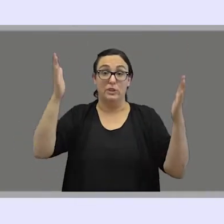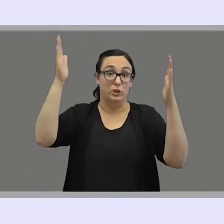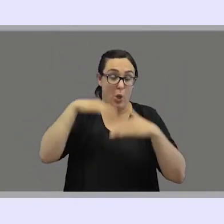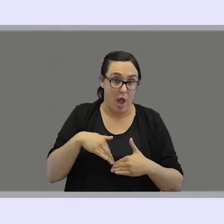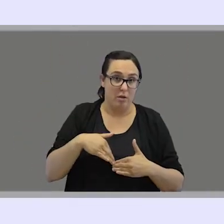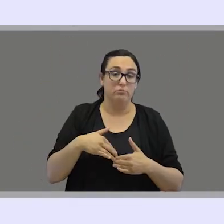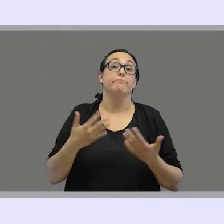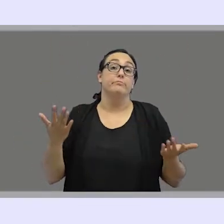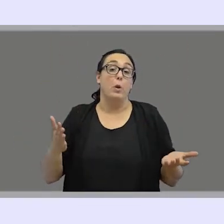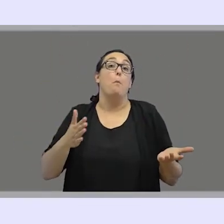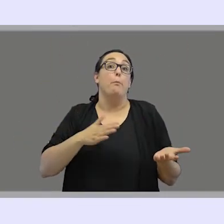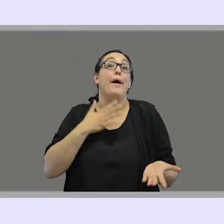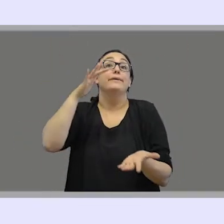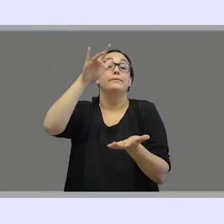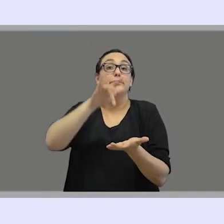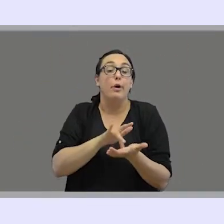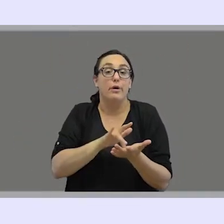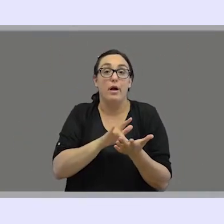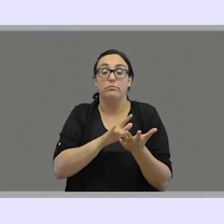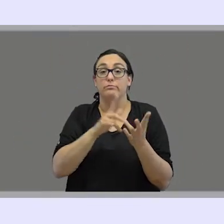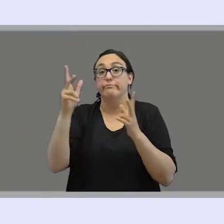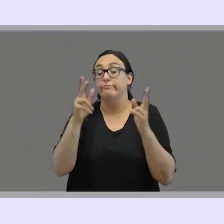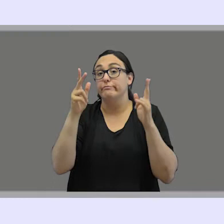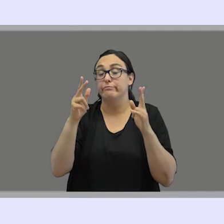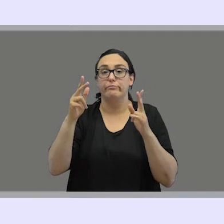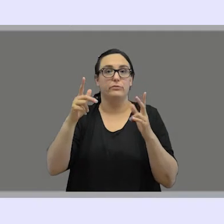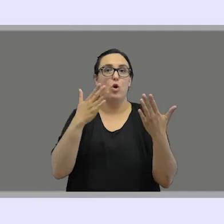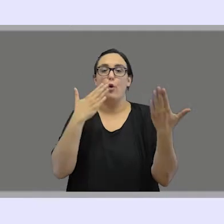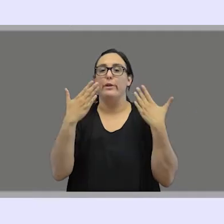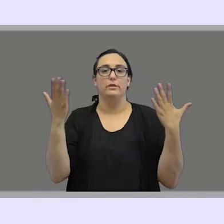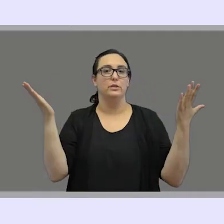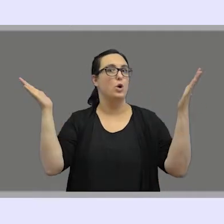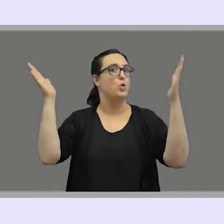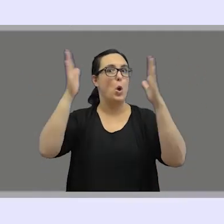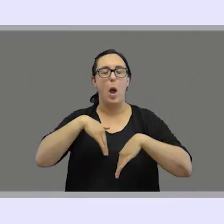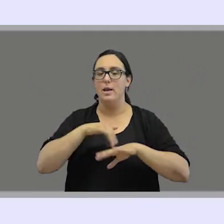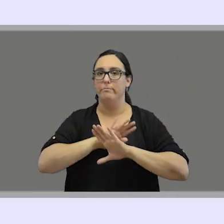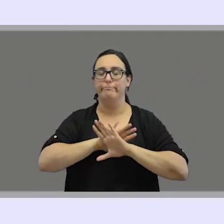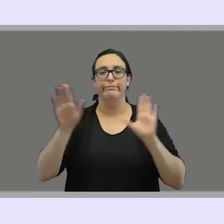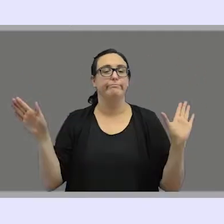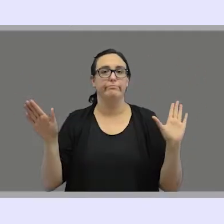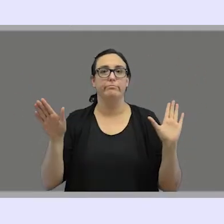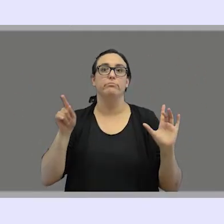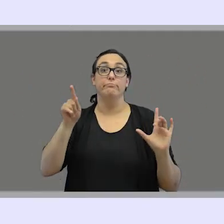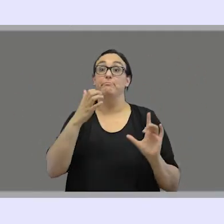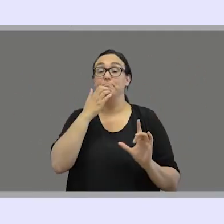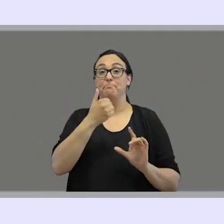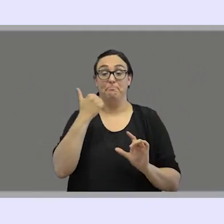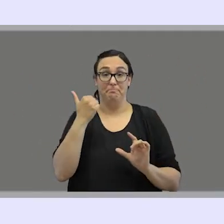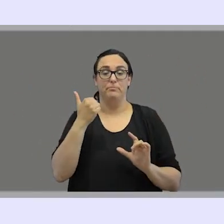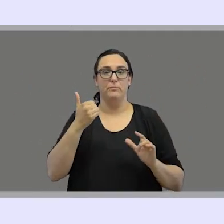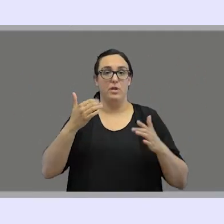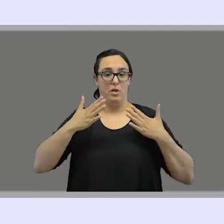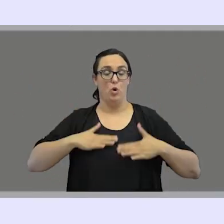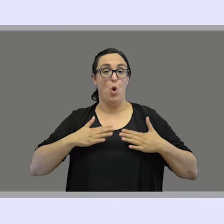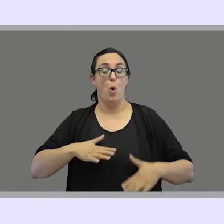box, there could be the case that in some moments contrast is completely lost. For example, in